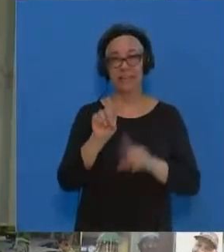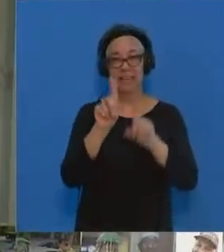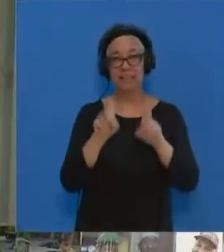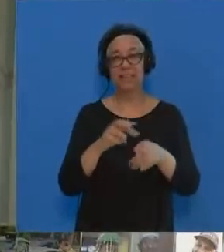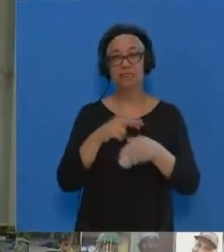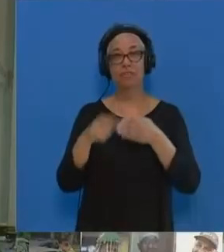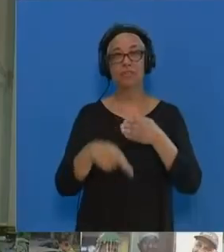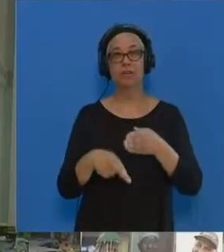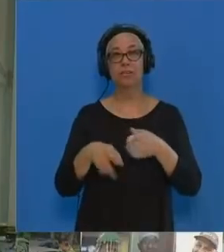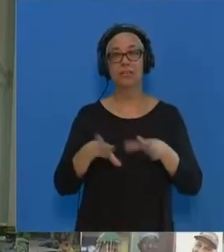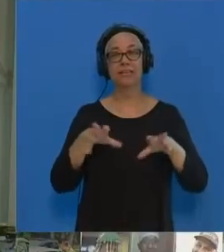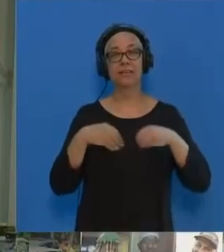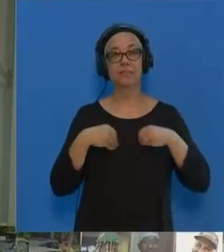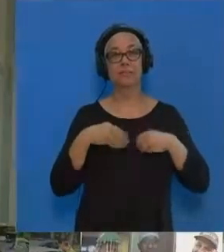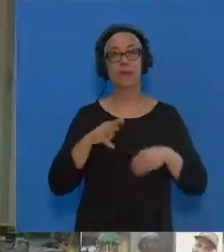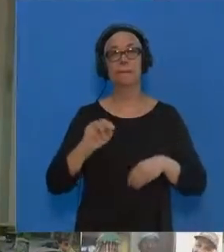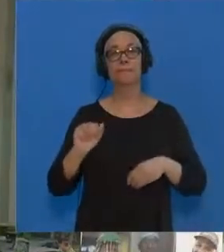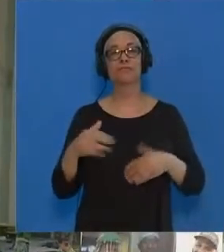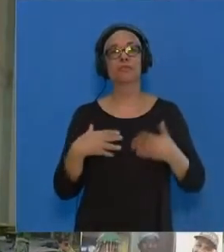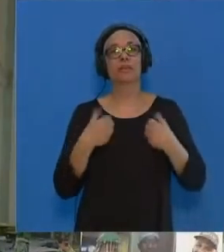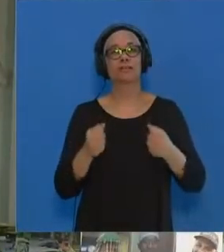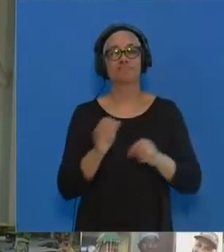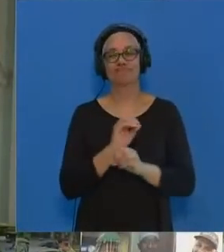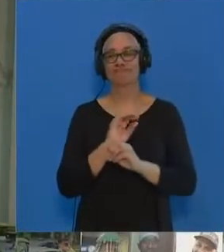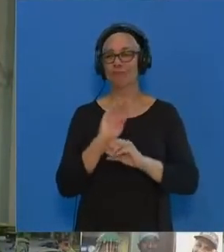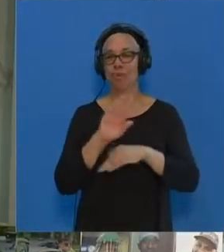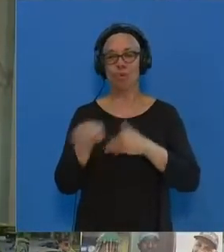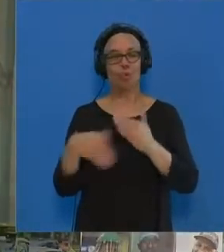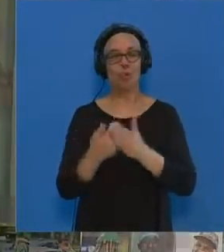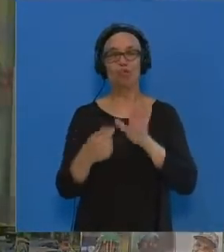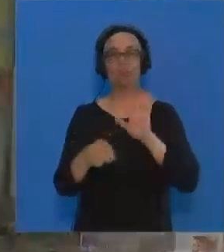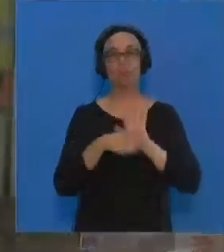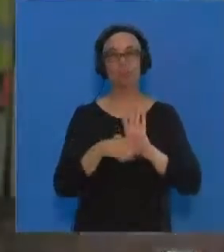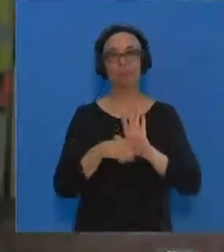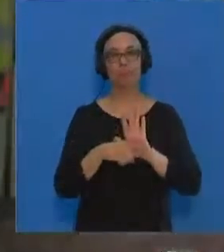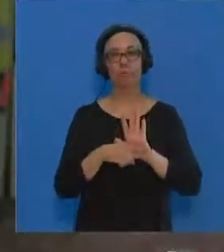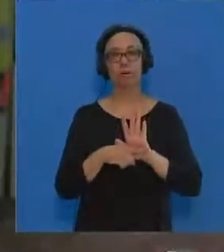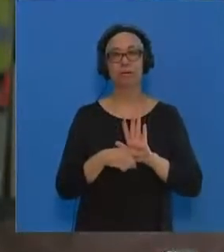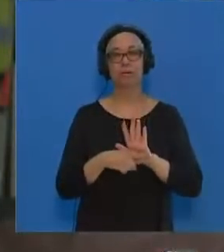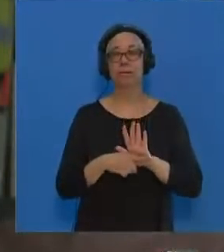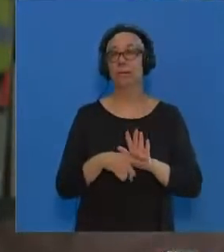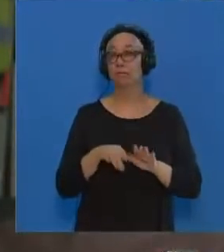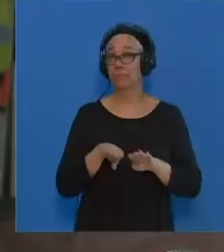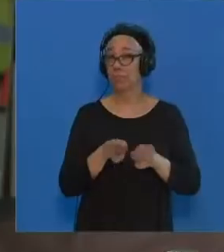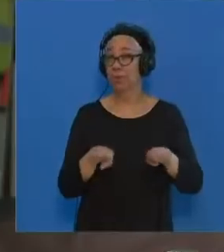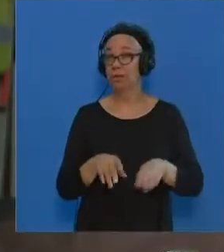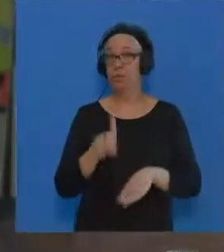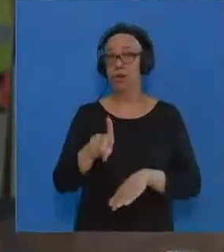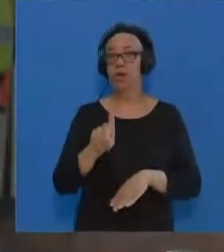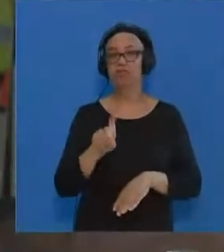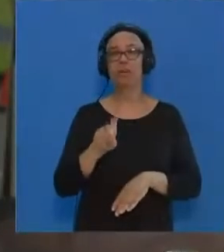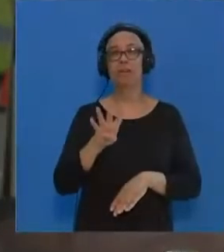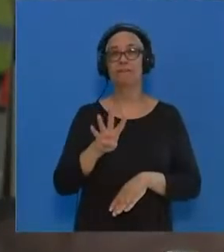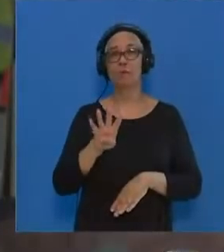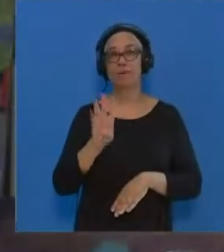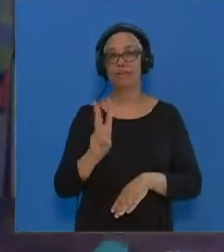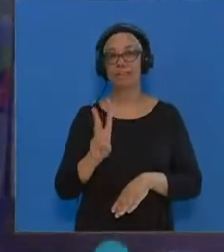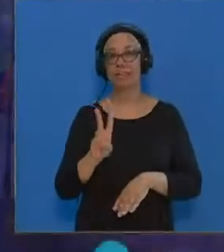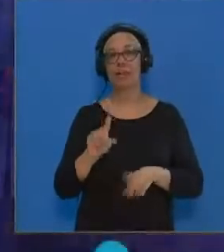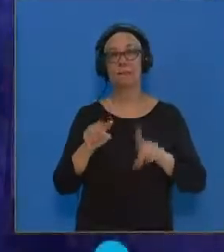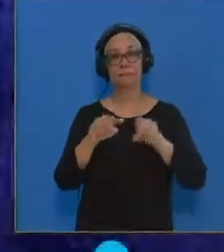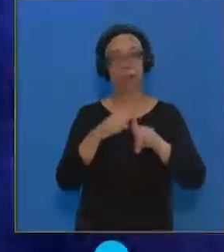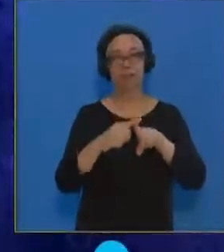by the Ministry of Health. None were positive for COVID-19. Bermuda has 146 total confirmed